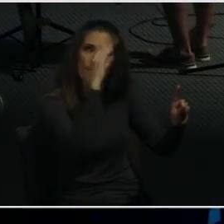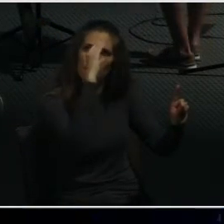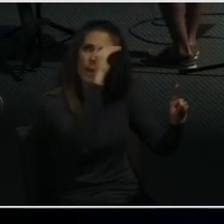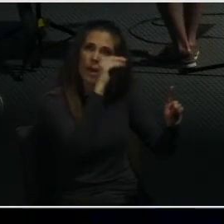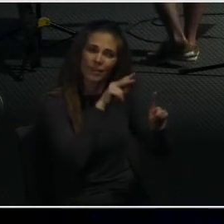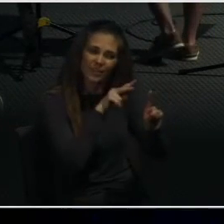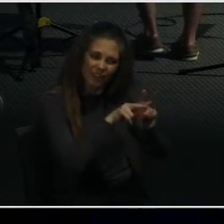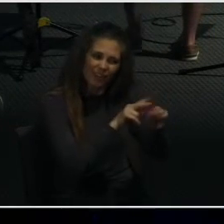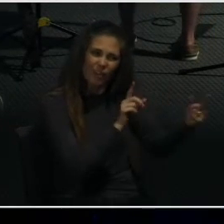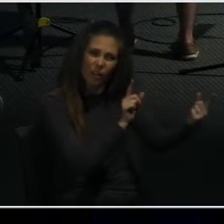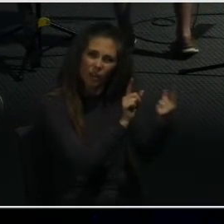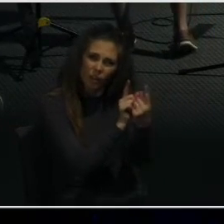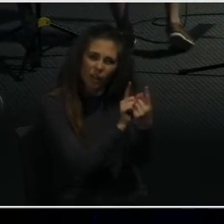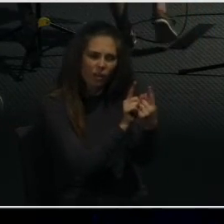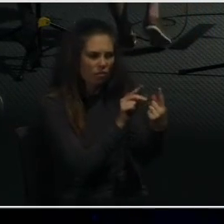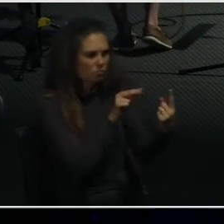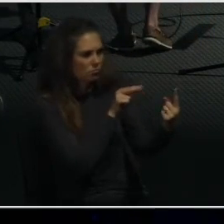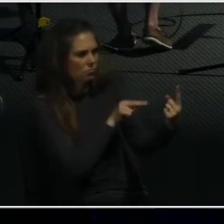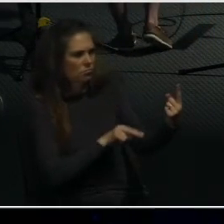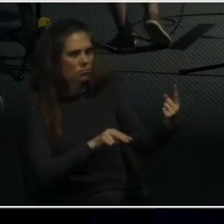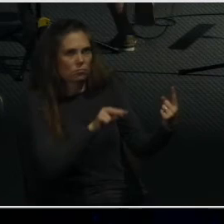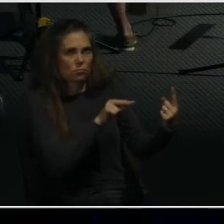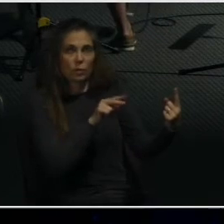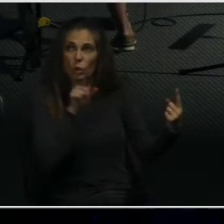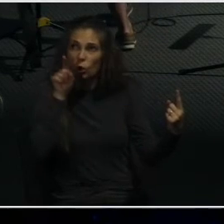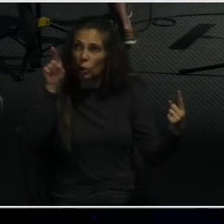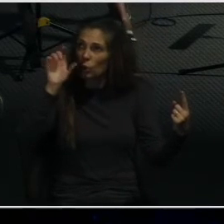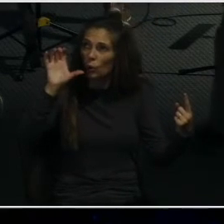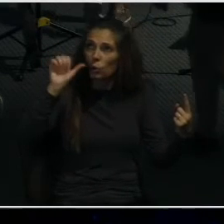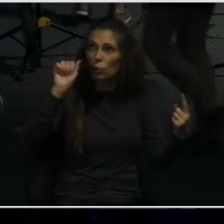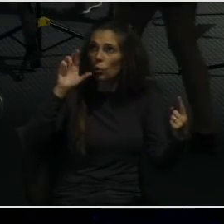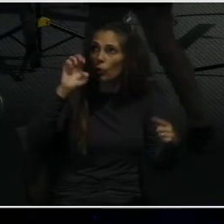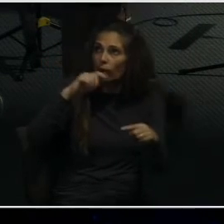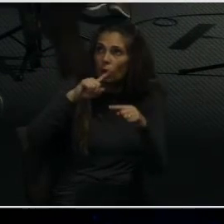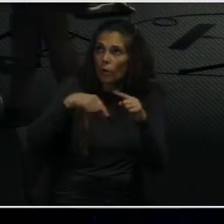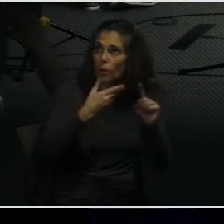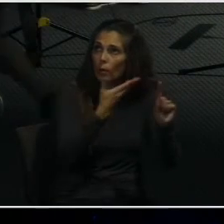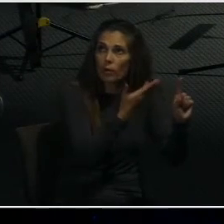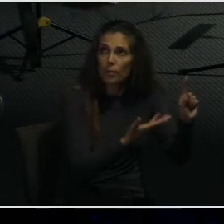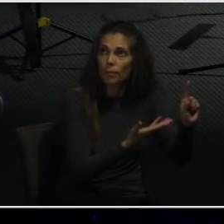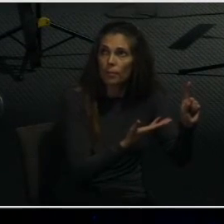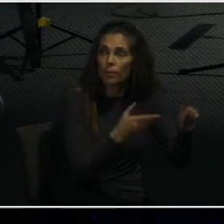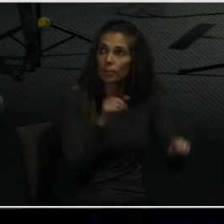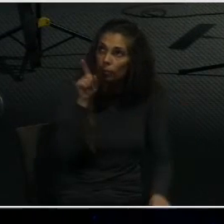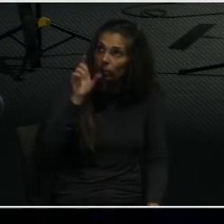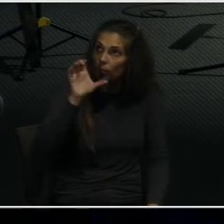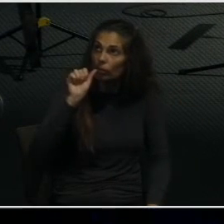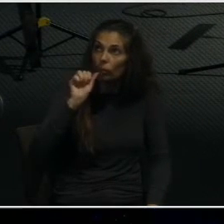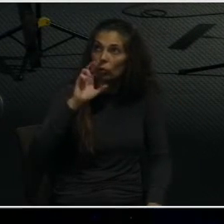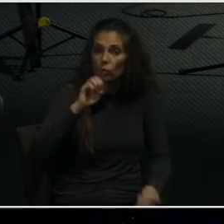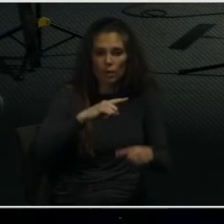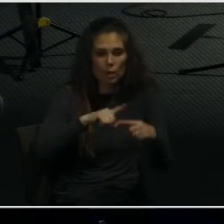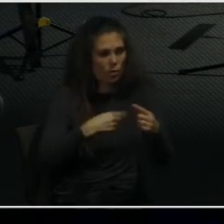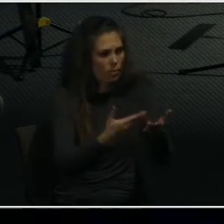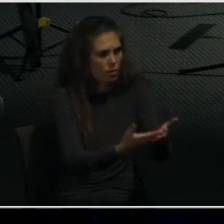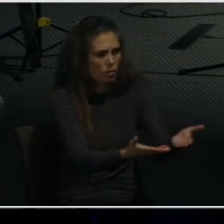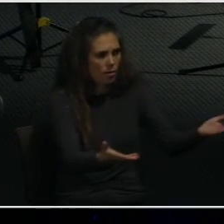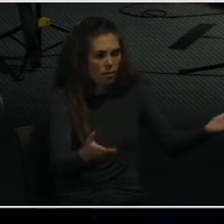you care about him and you care about us. You know what's gone on in our lives, Lord, what we've been